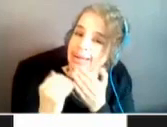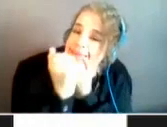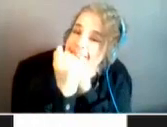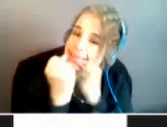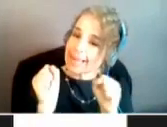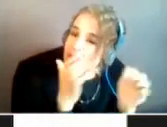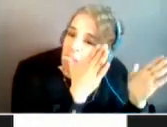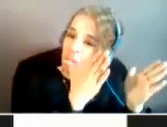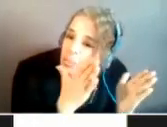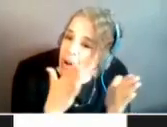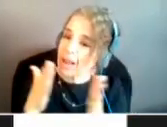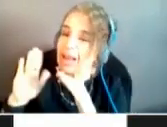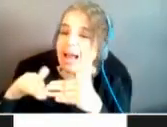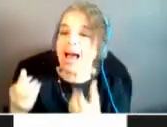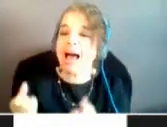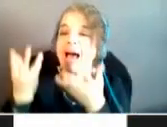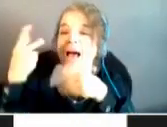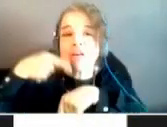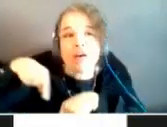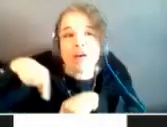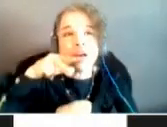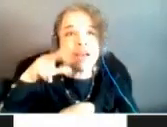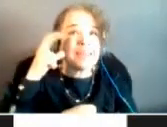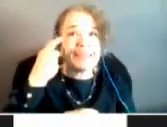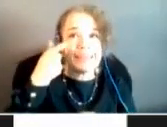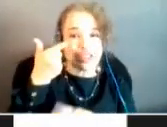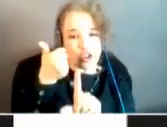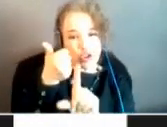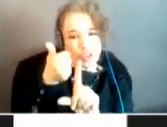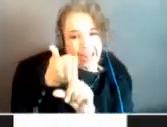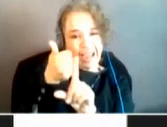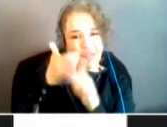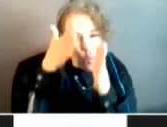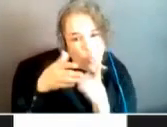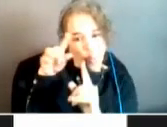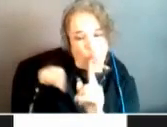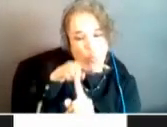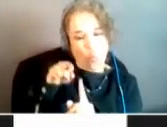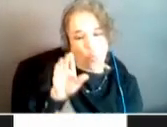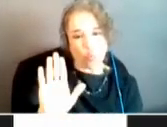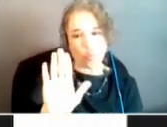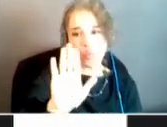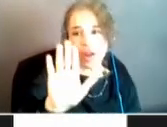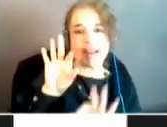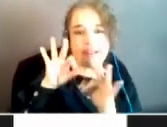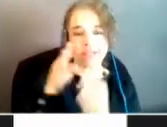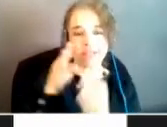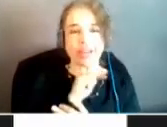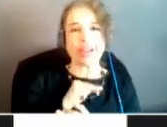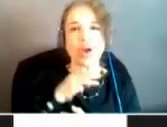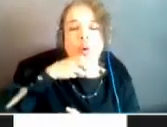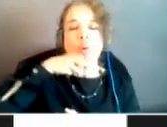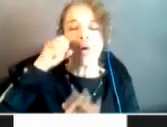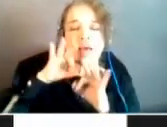plan. How many times have you heard or seen yourself when your family member, older family